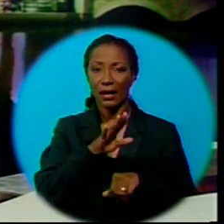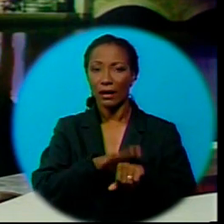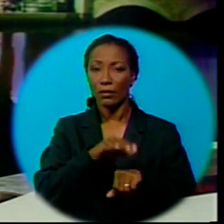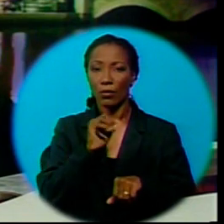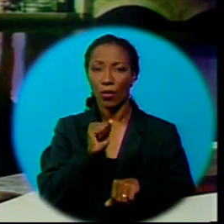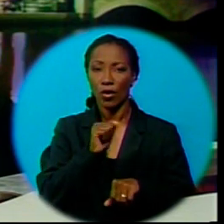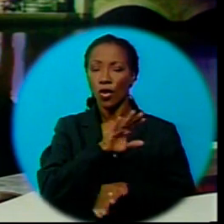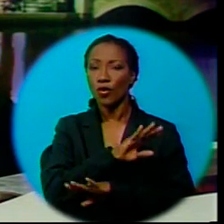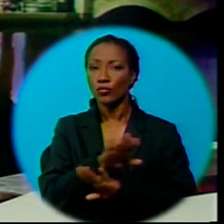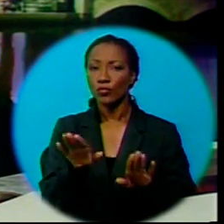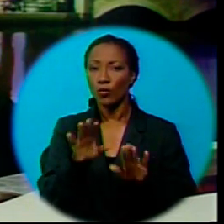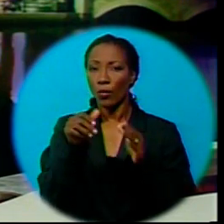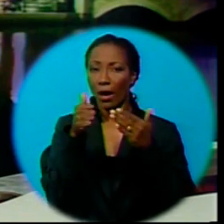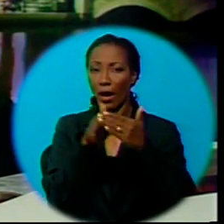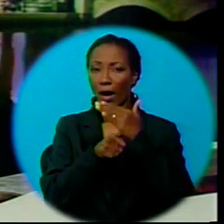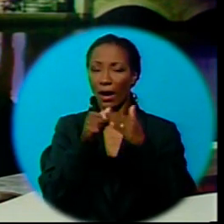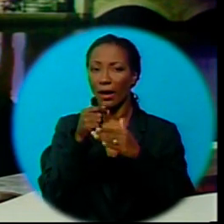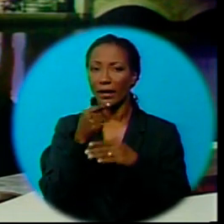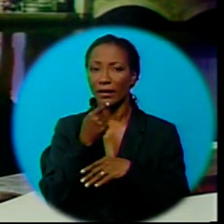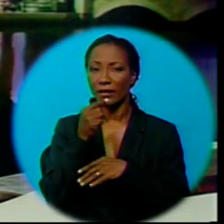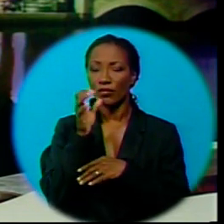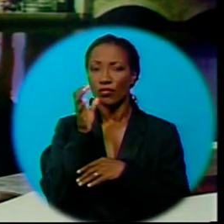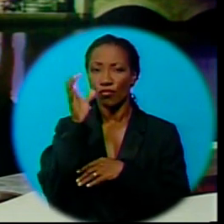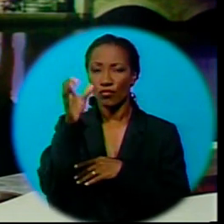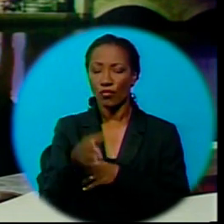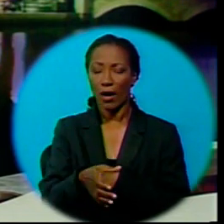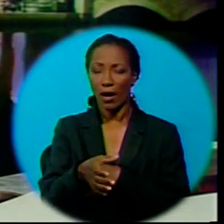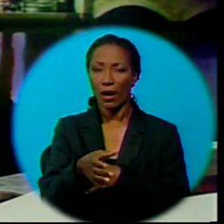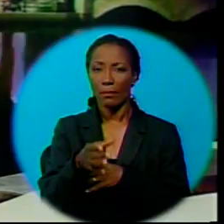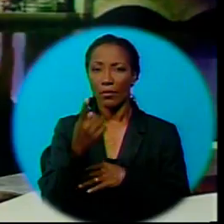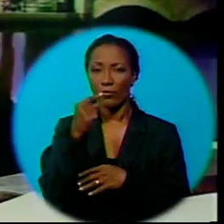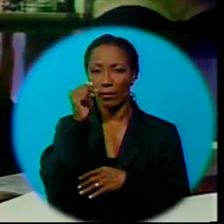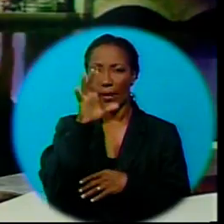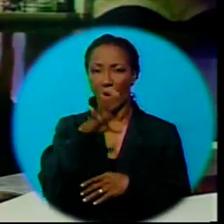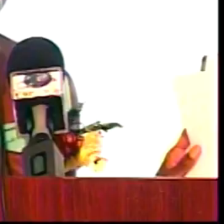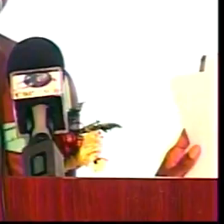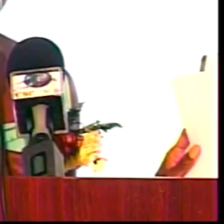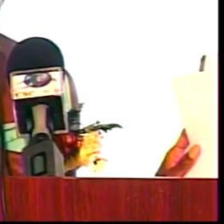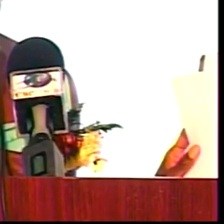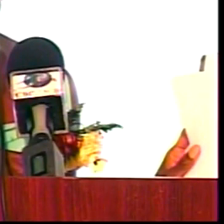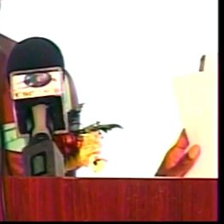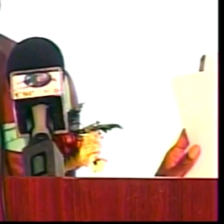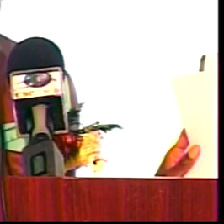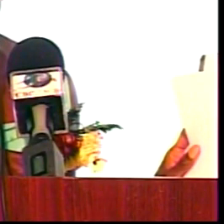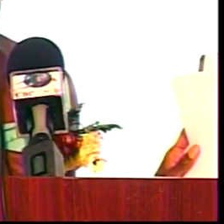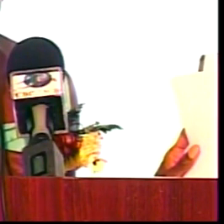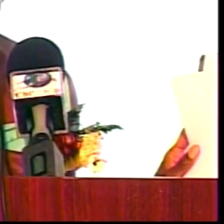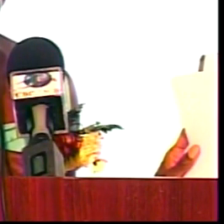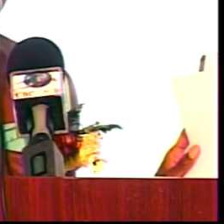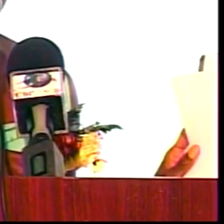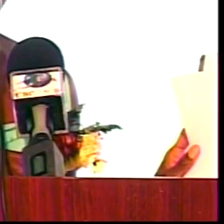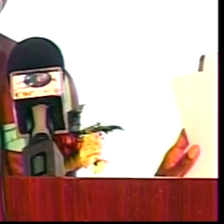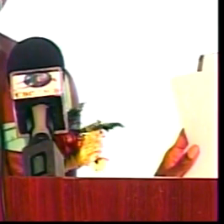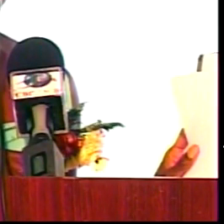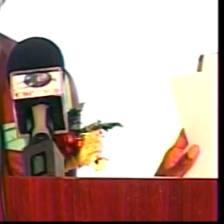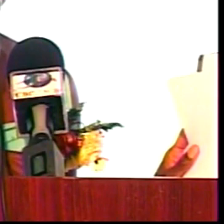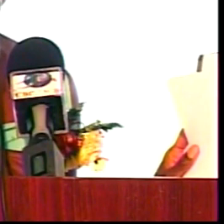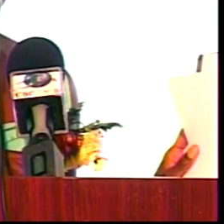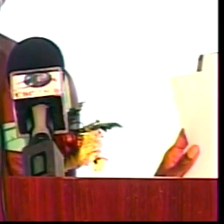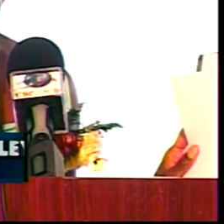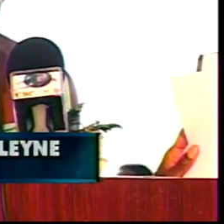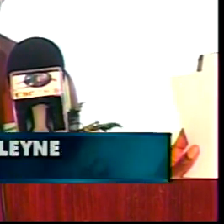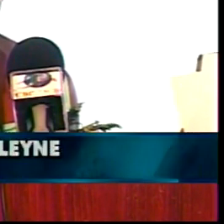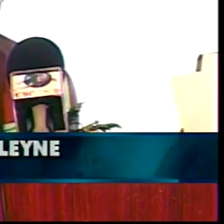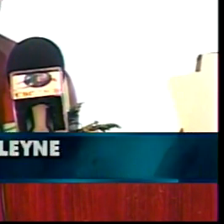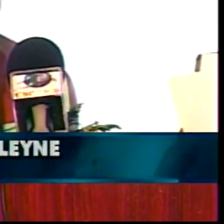message to the graduates of the St. Bartholomew Primary School. You have to make some good choices out there, young ladies. Yes, think of